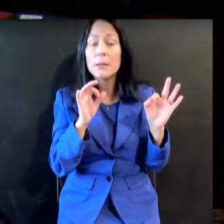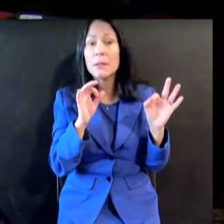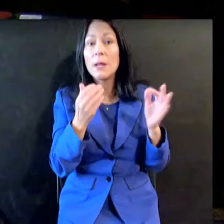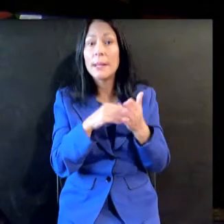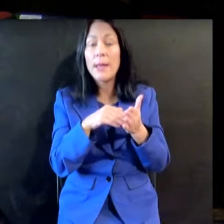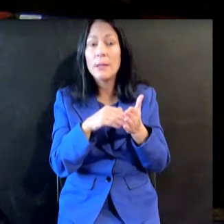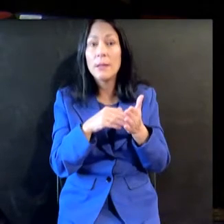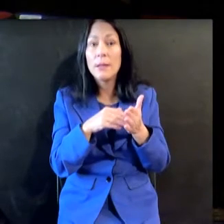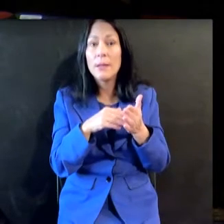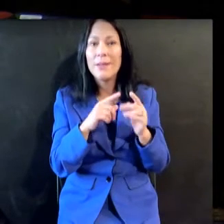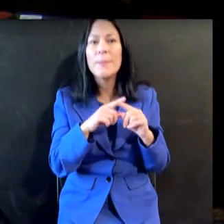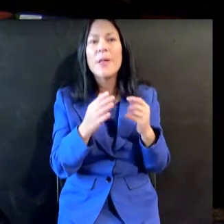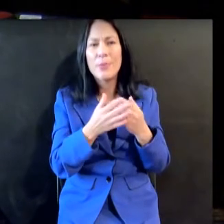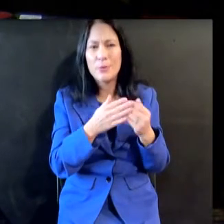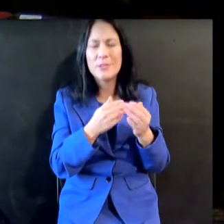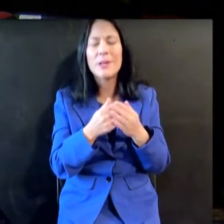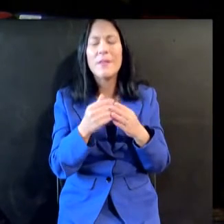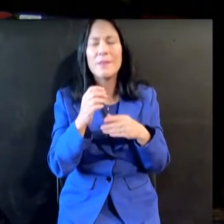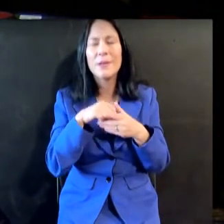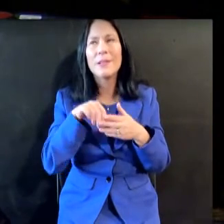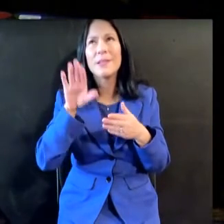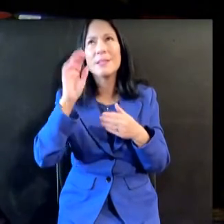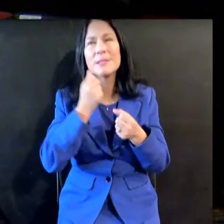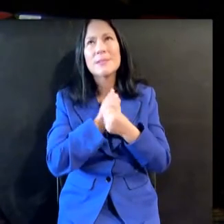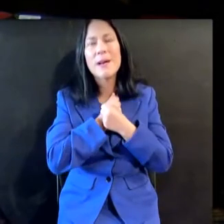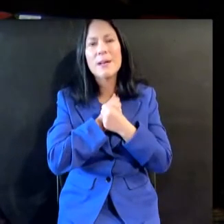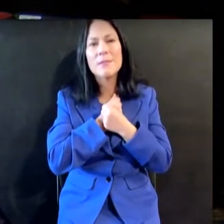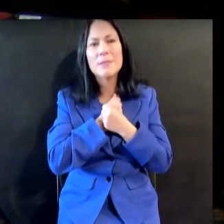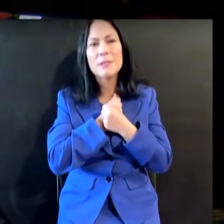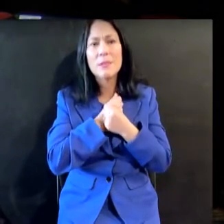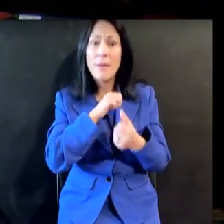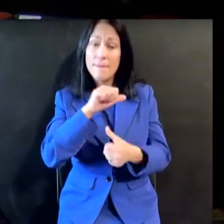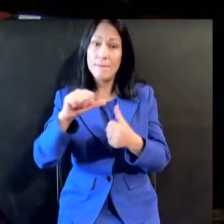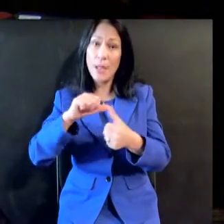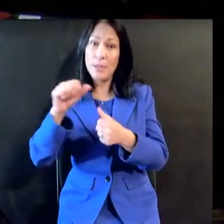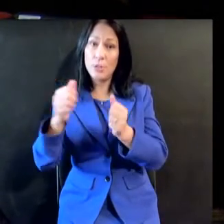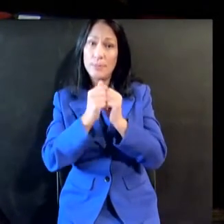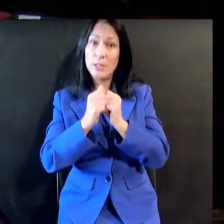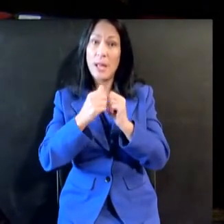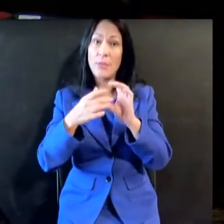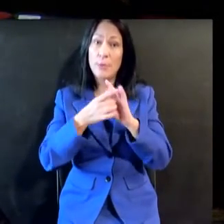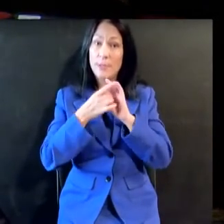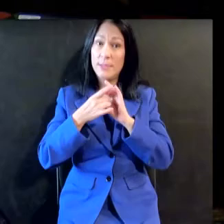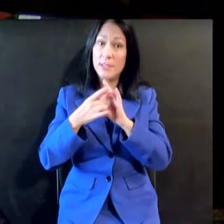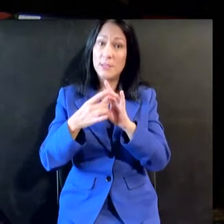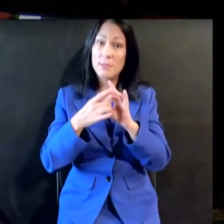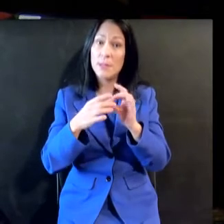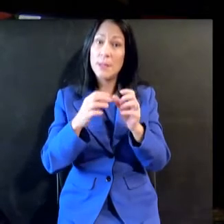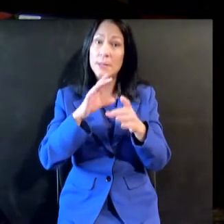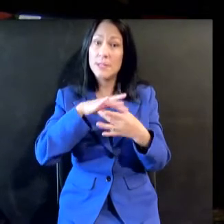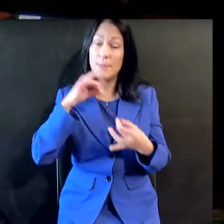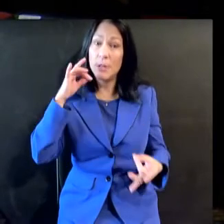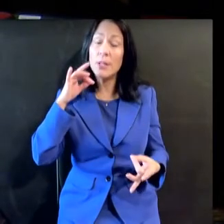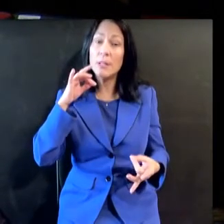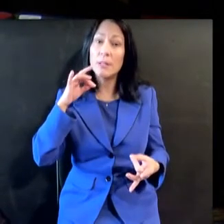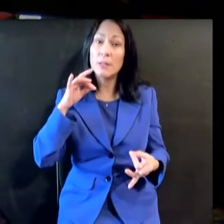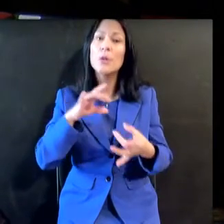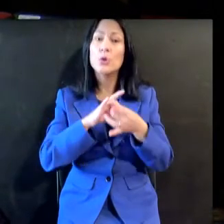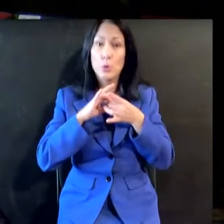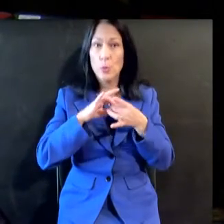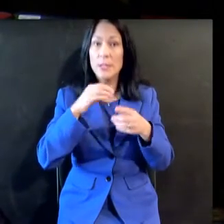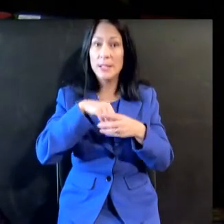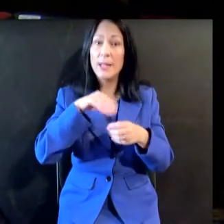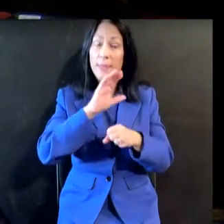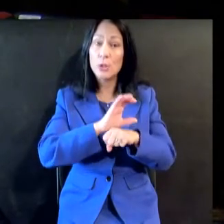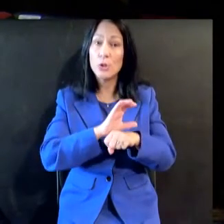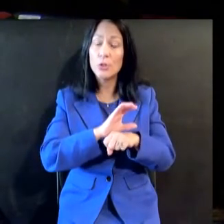But there's comfort from his love. Is there any fellowship together in the Spirit? Now he's talking about unity in the church.